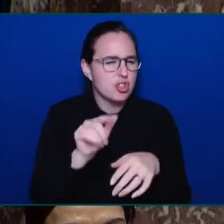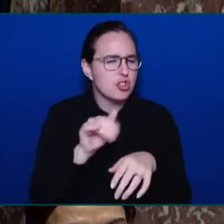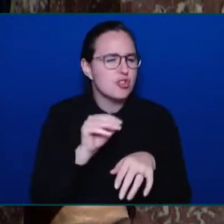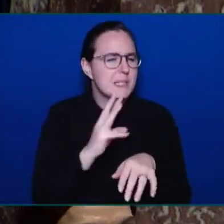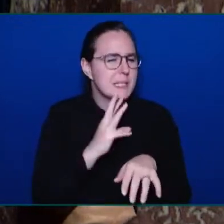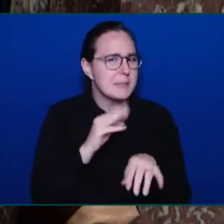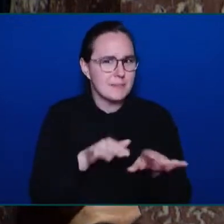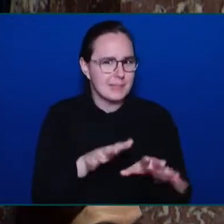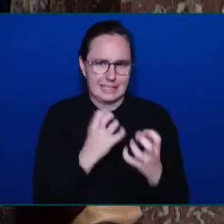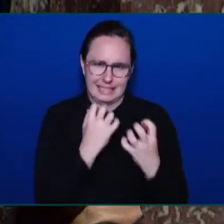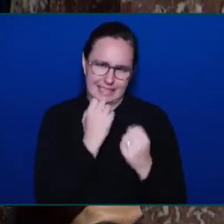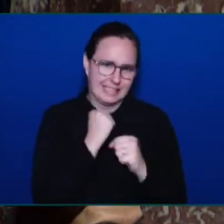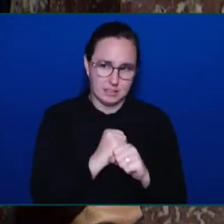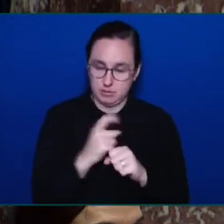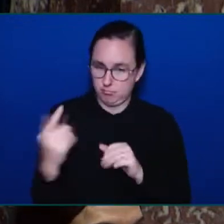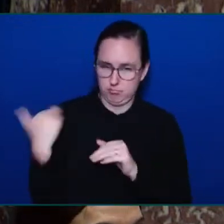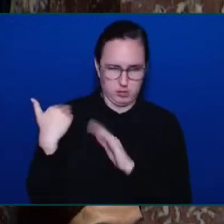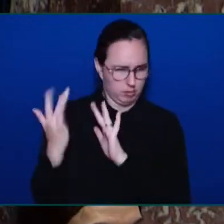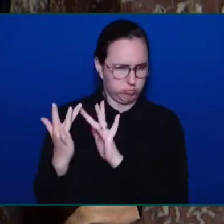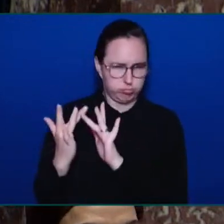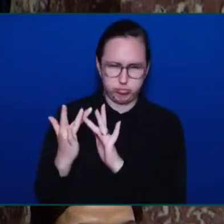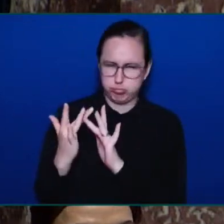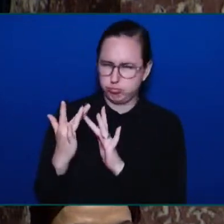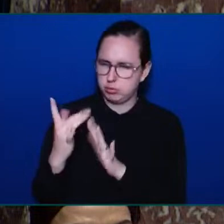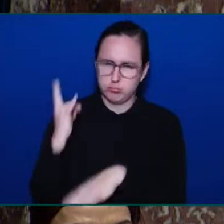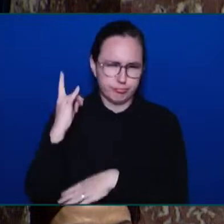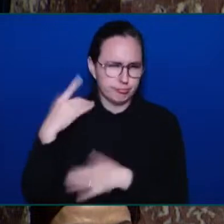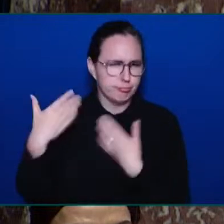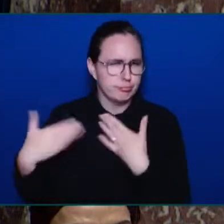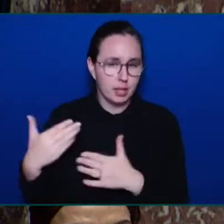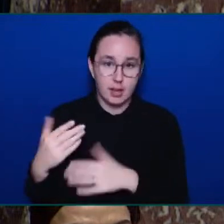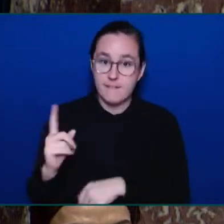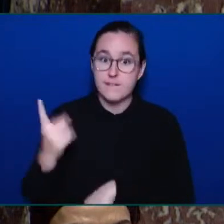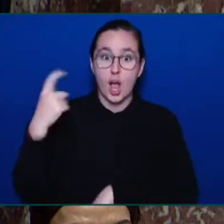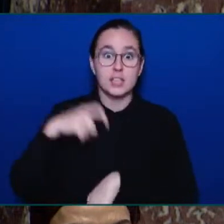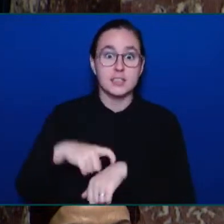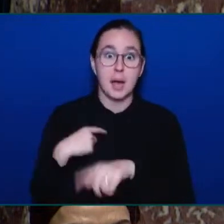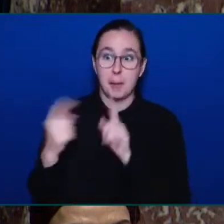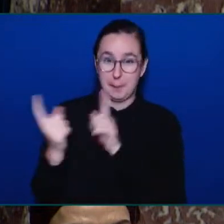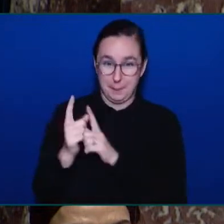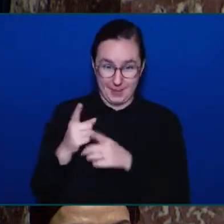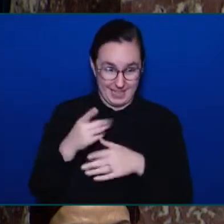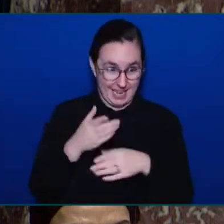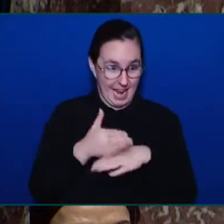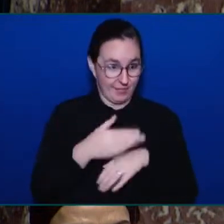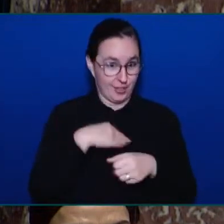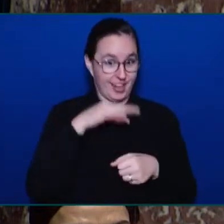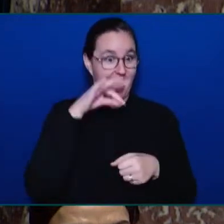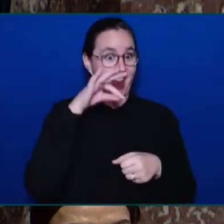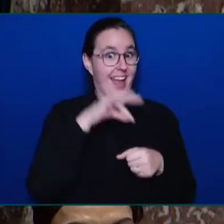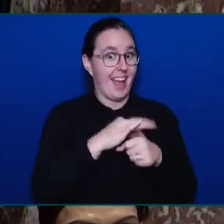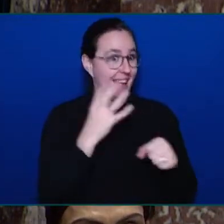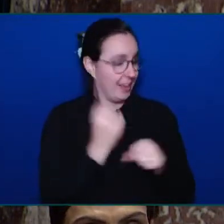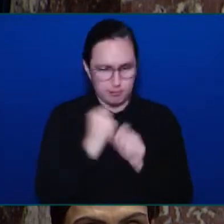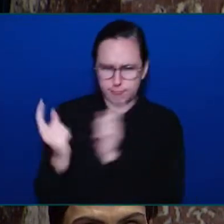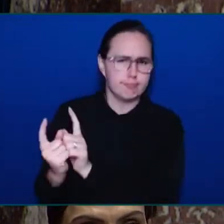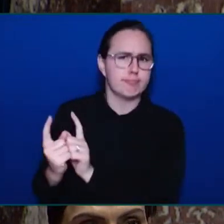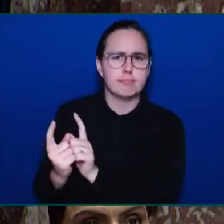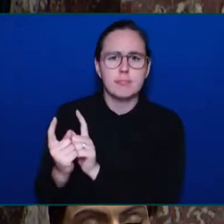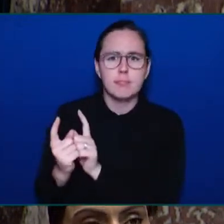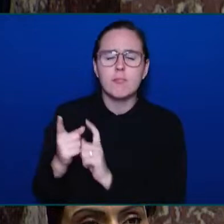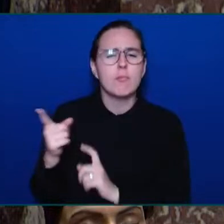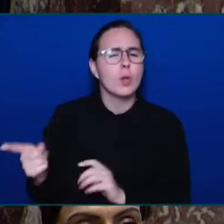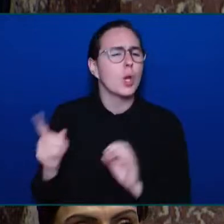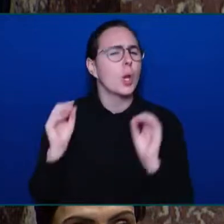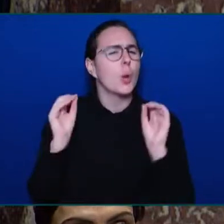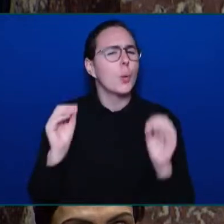my new role. He was there to shamelessly lobby me on behalf of the Peninsula streams. He was direct. They needed me to support